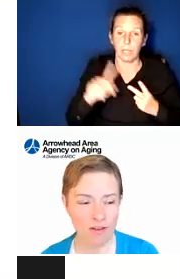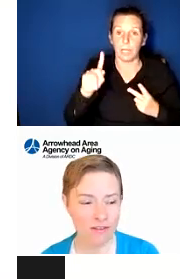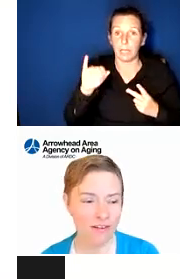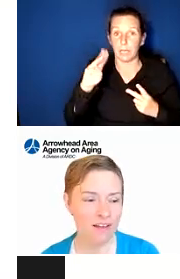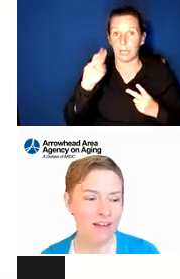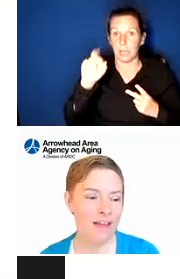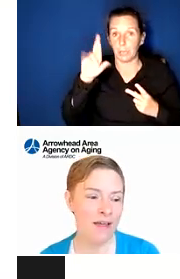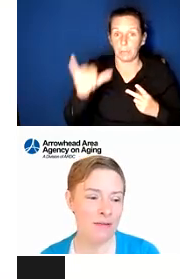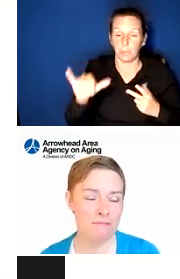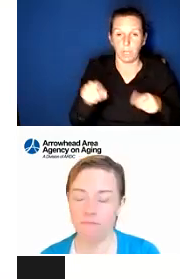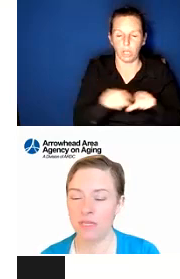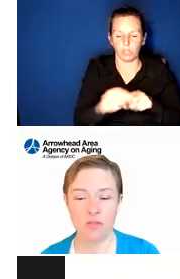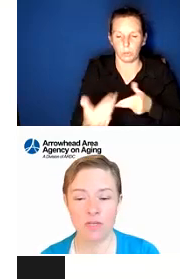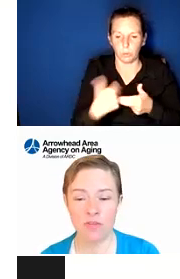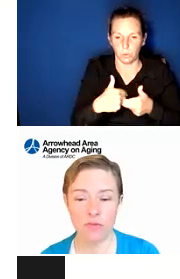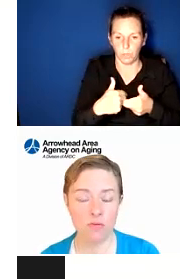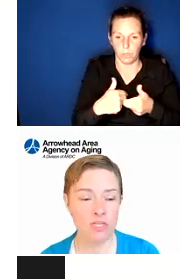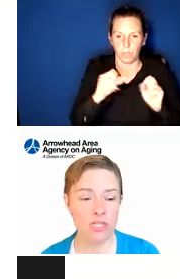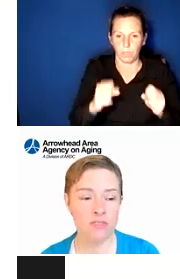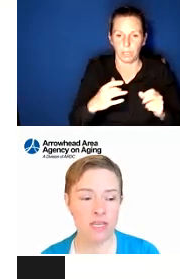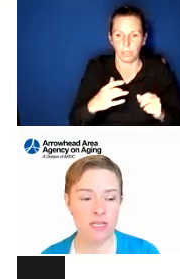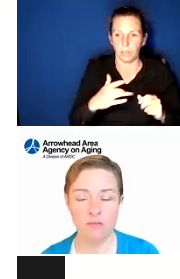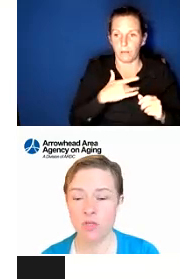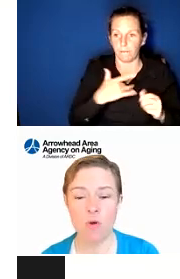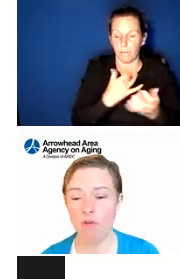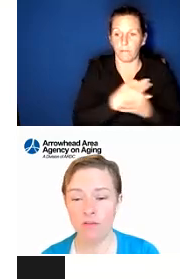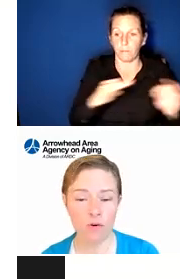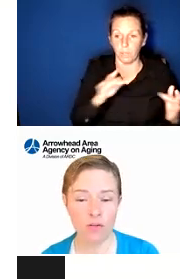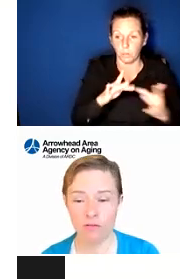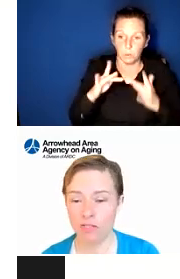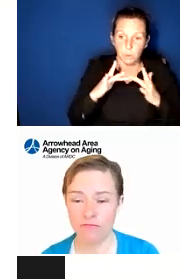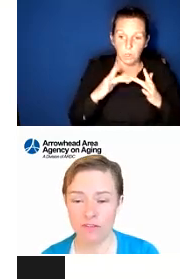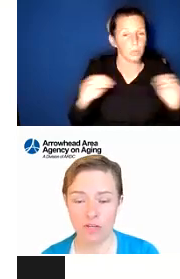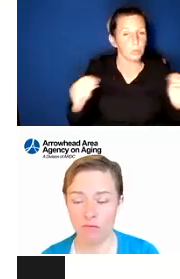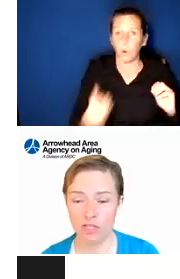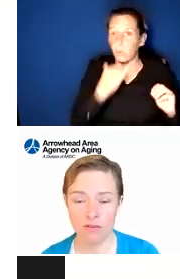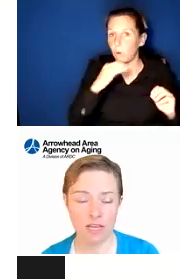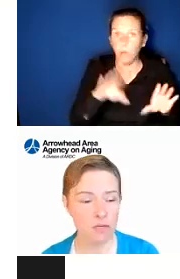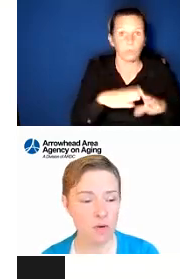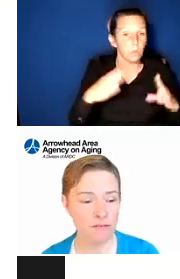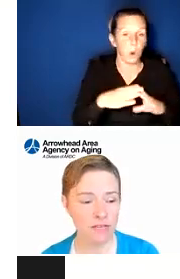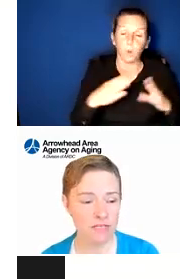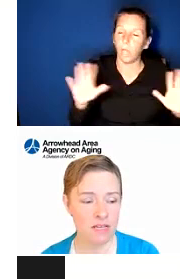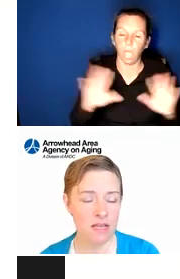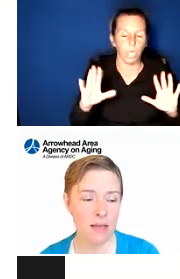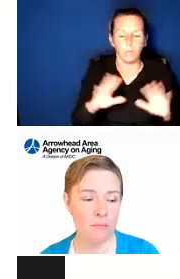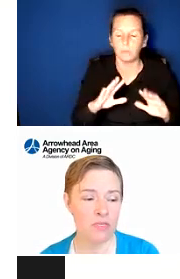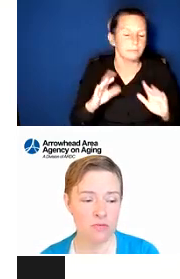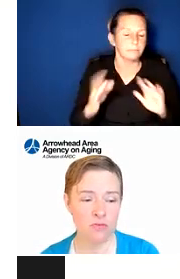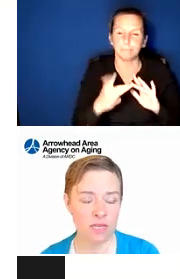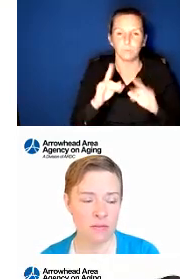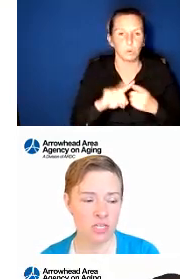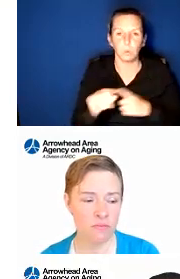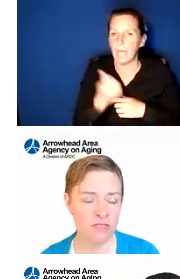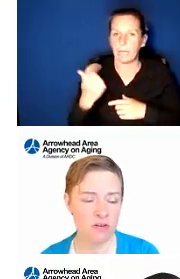on the call here. You can feel free to reach out to there's no wrong door. You can feel free to reach out to any one of us. We